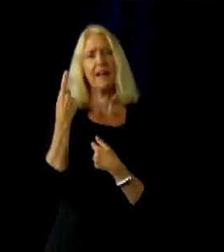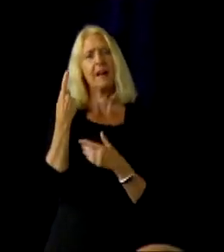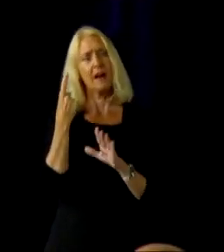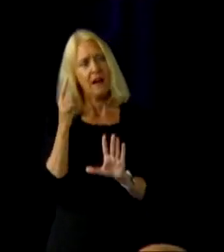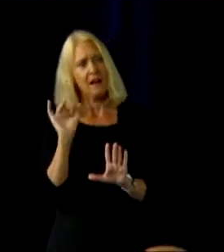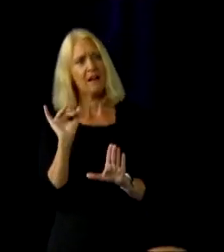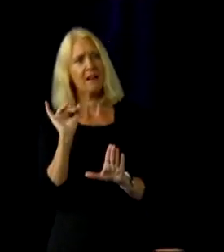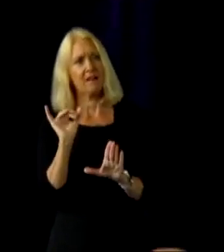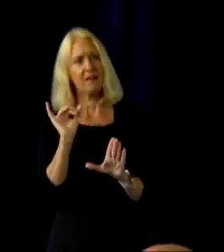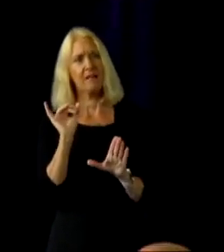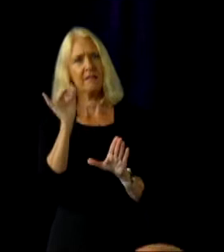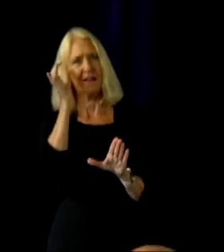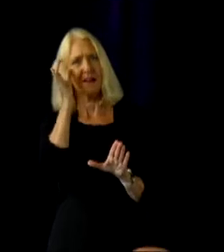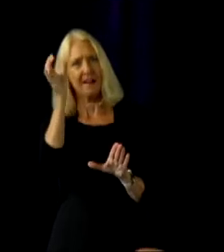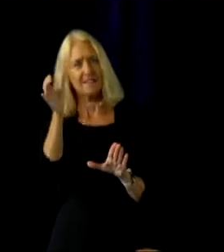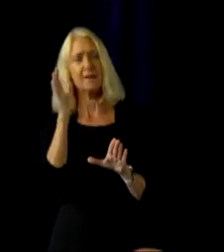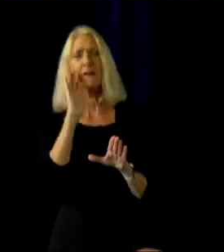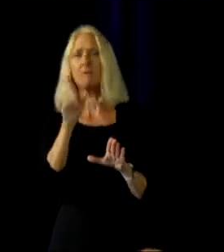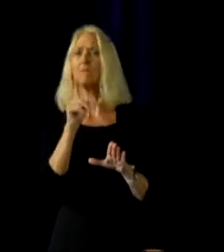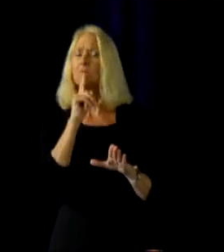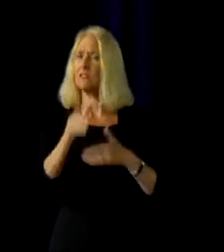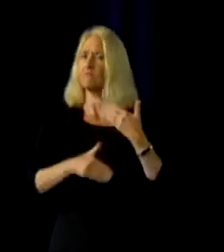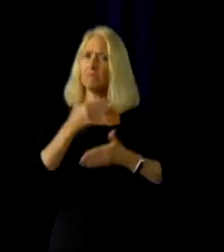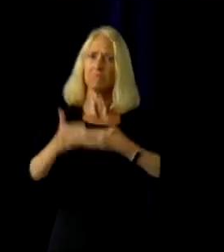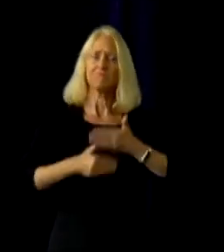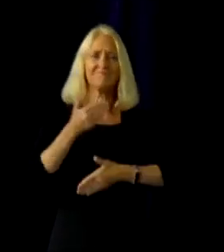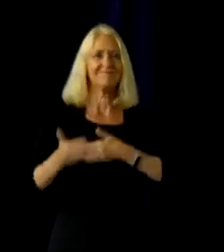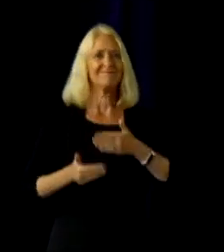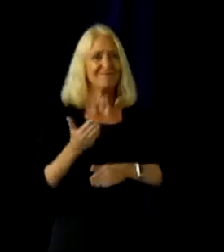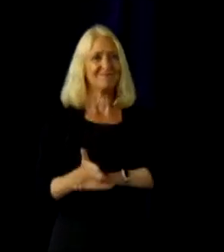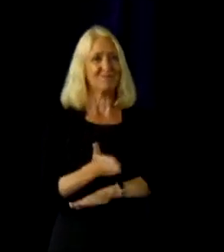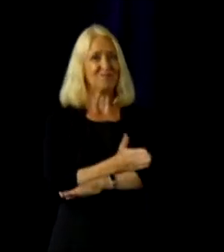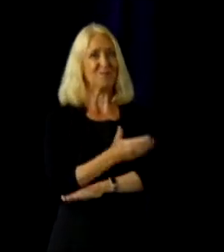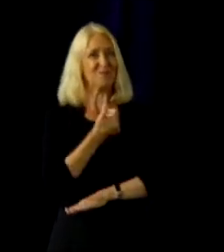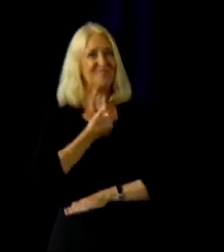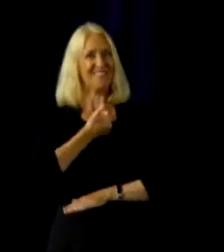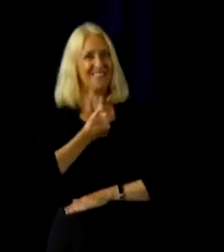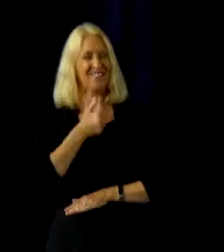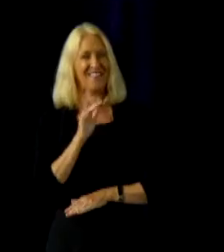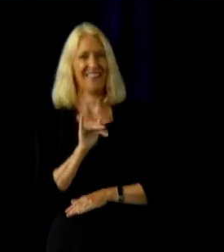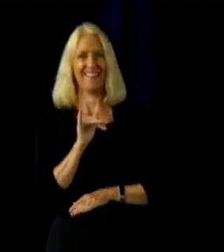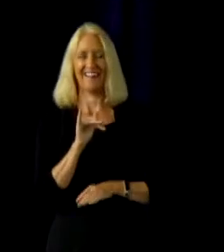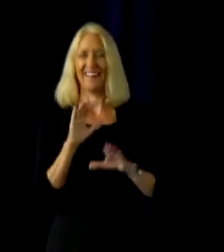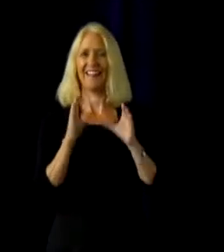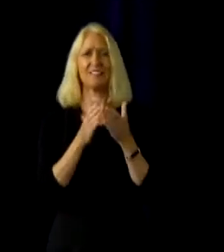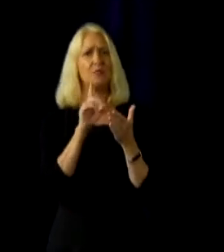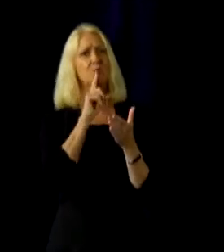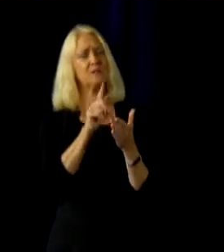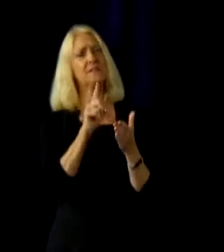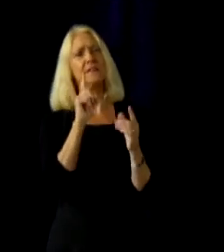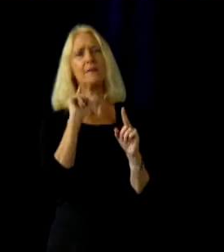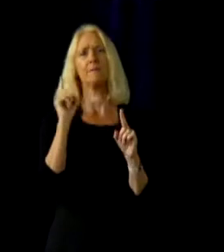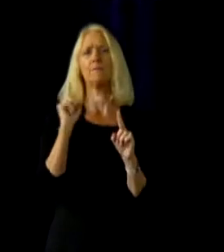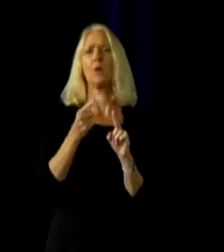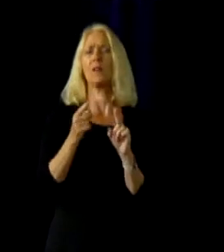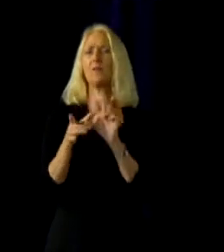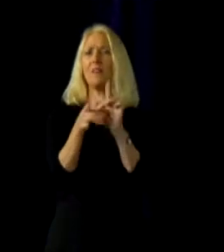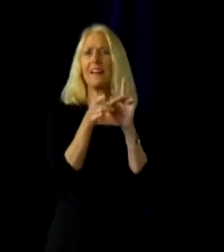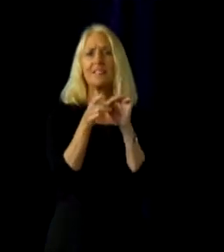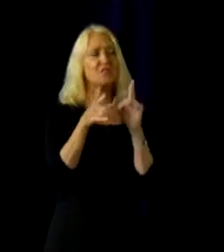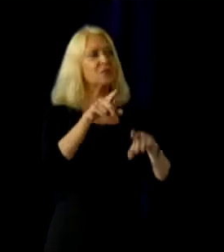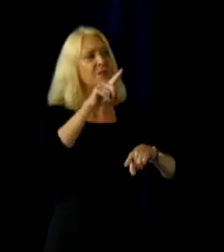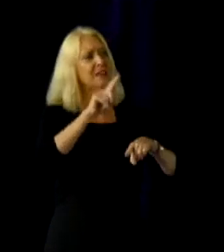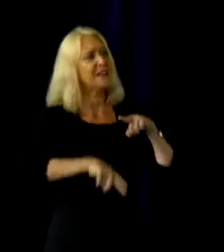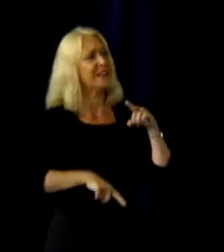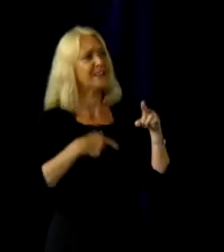the concept and to excel in that class. So it truly is all about relationships. You cannot lose the fact that we must make